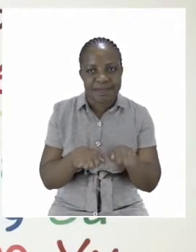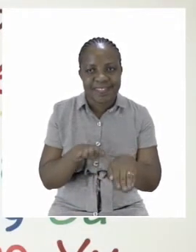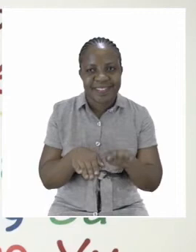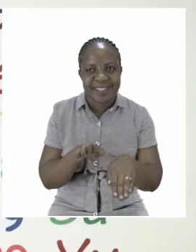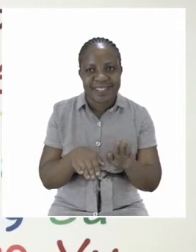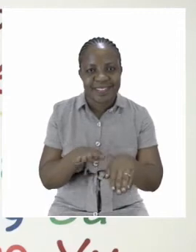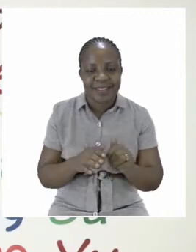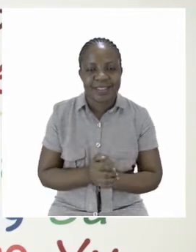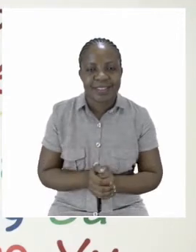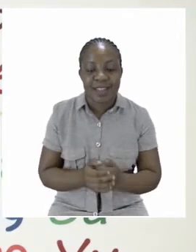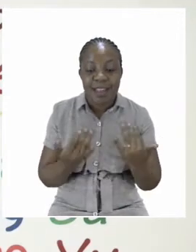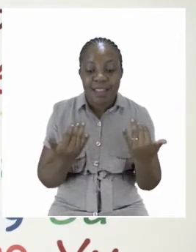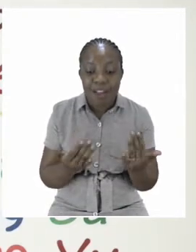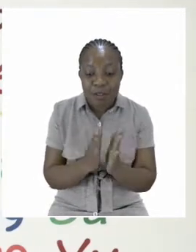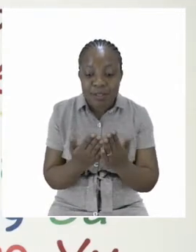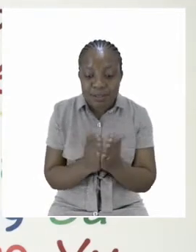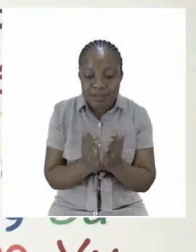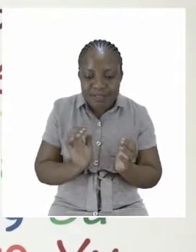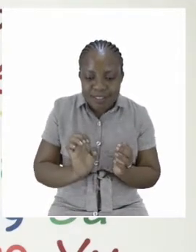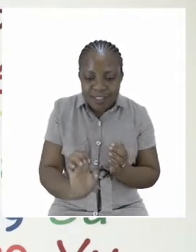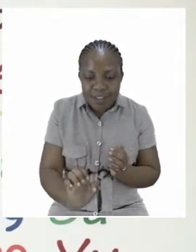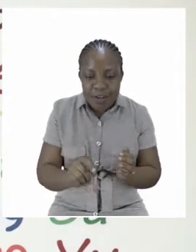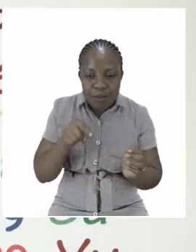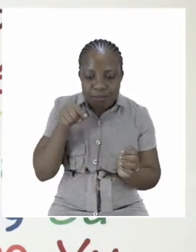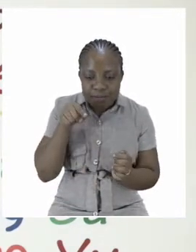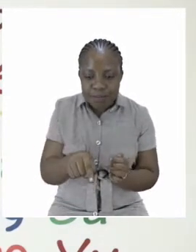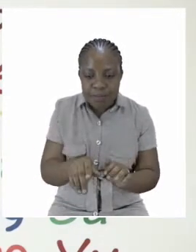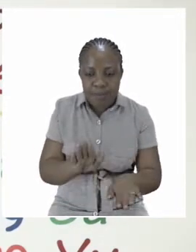feet. Everyone, point to the